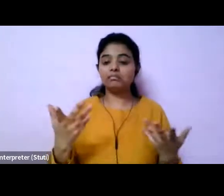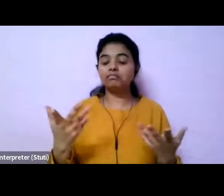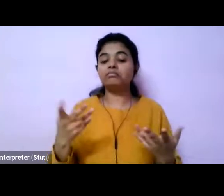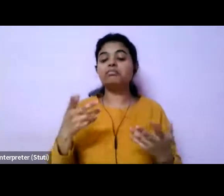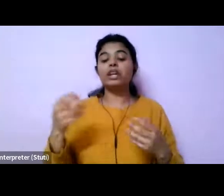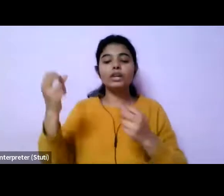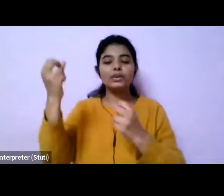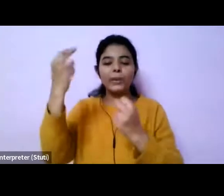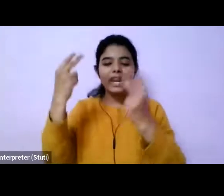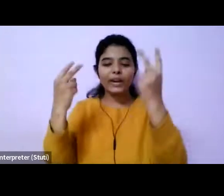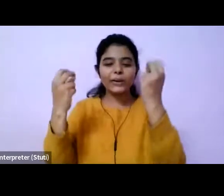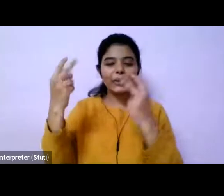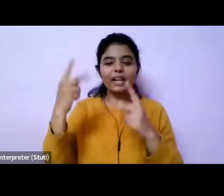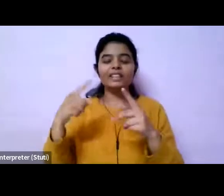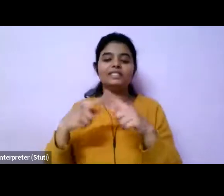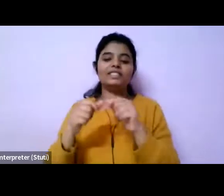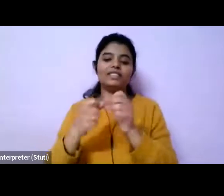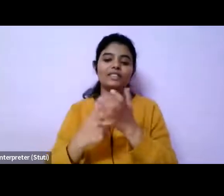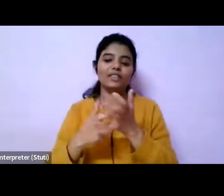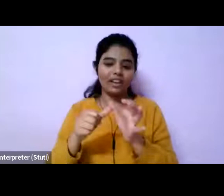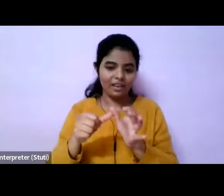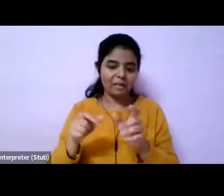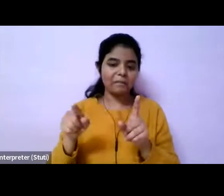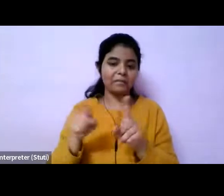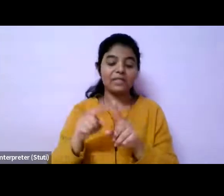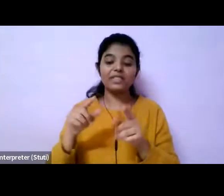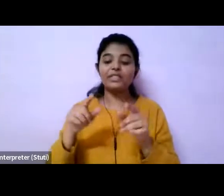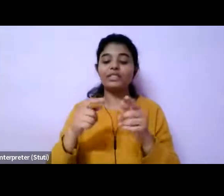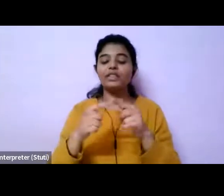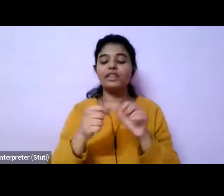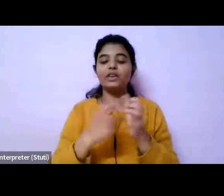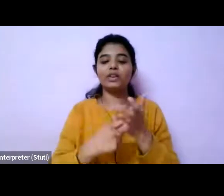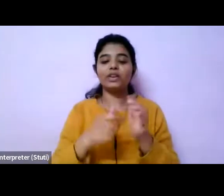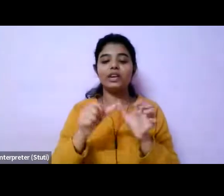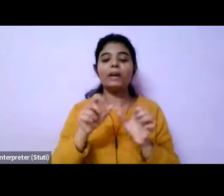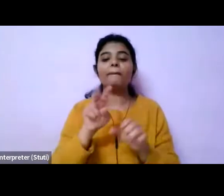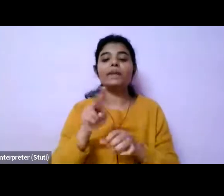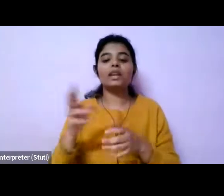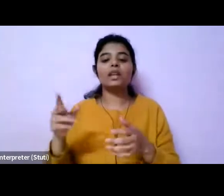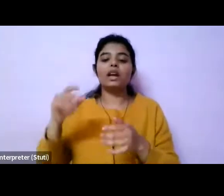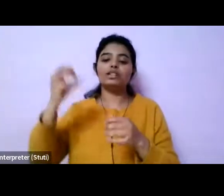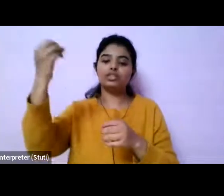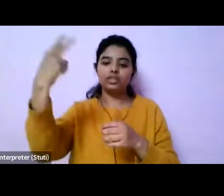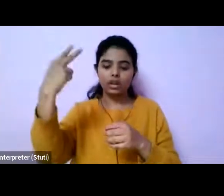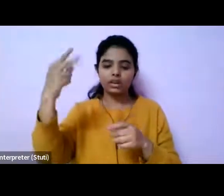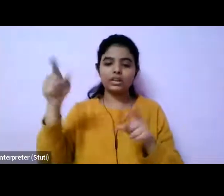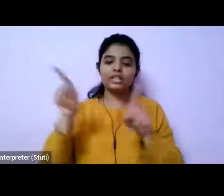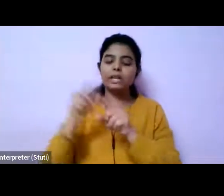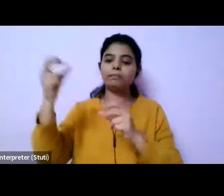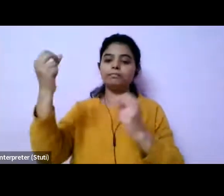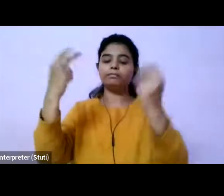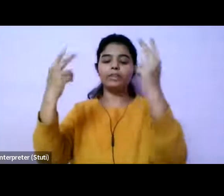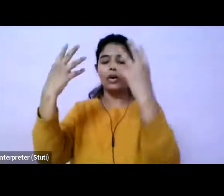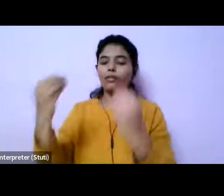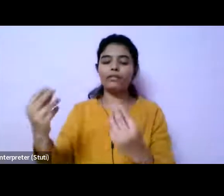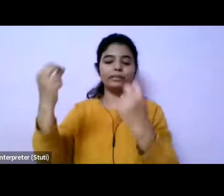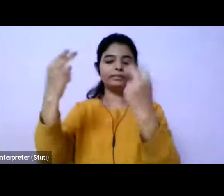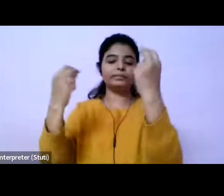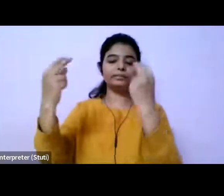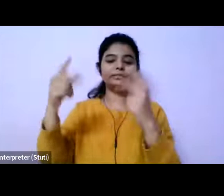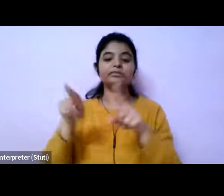calls his unfinished play, where wishful fantasy supplants the written word of the agonizing past.